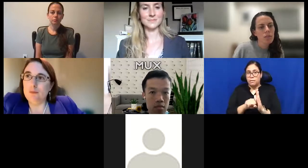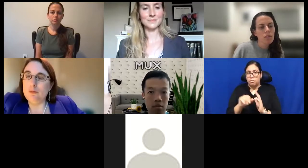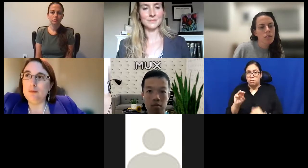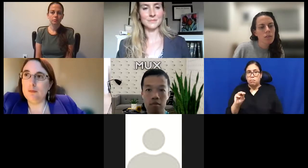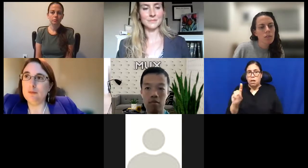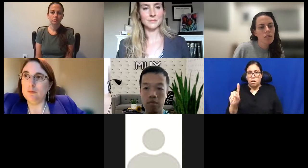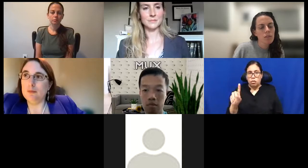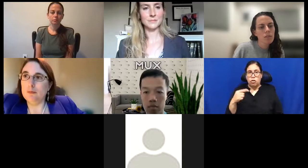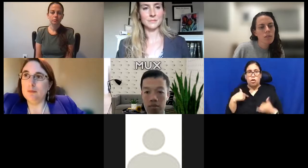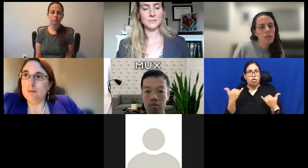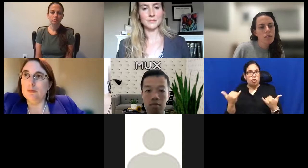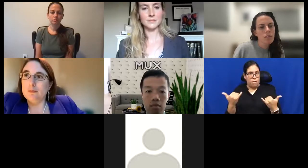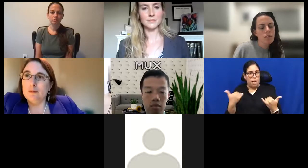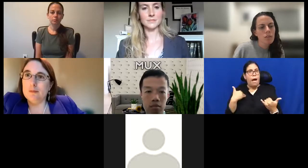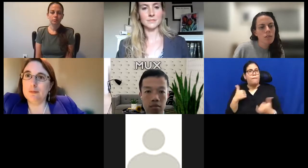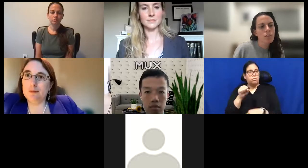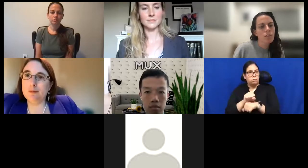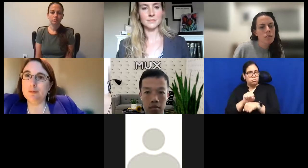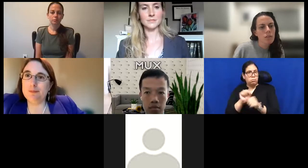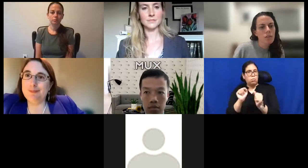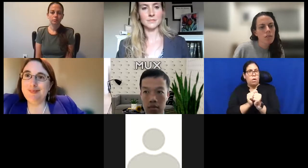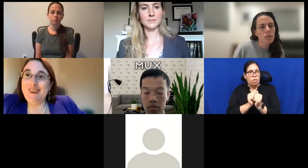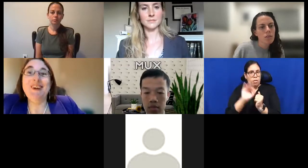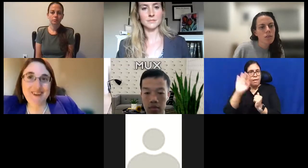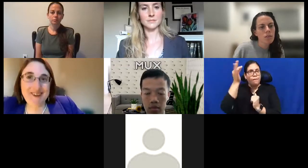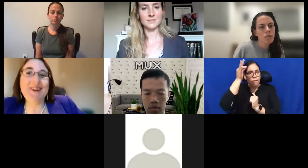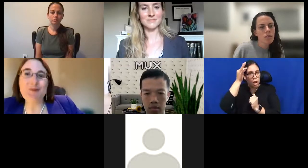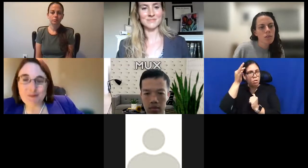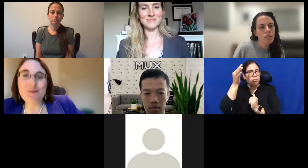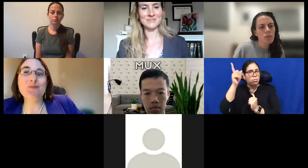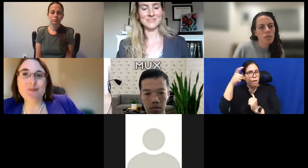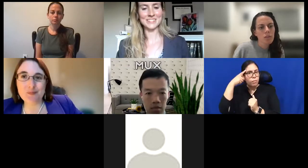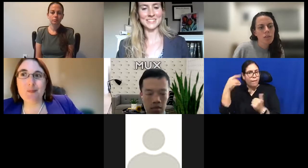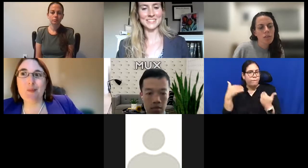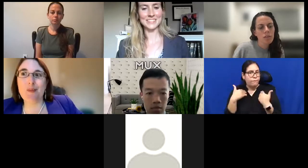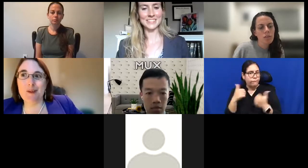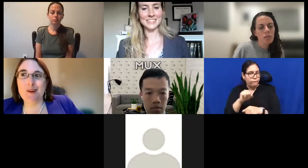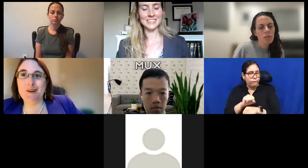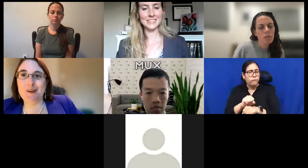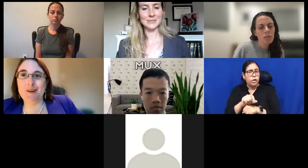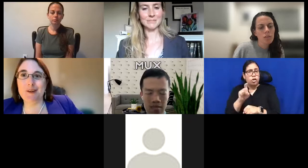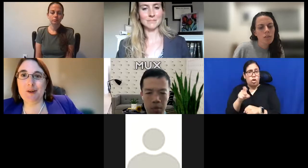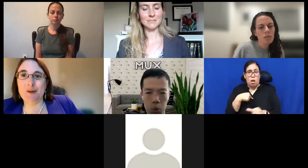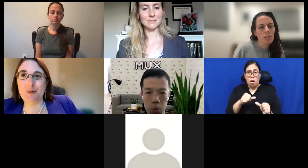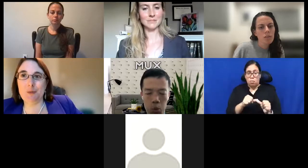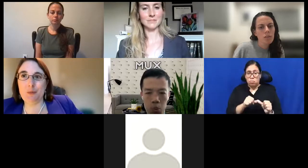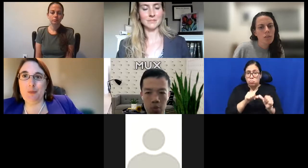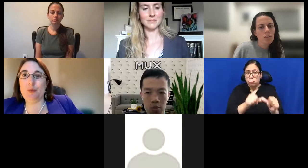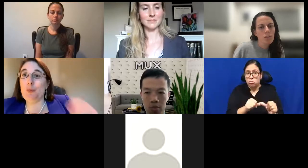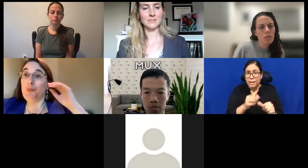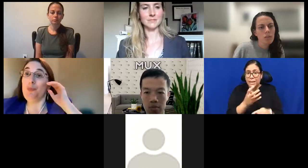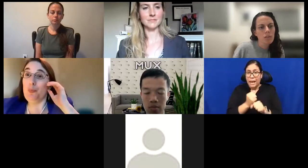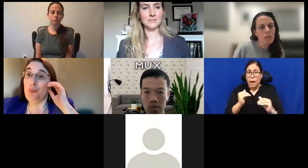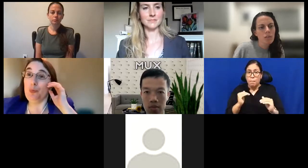I'm currently gainfully employed with the federal government, so I'm just trying to figure out, like, okay, like, should I keep getting promotions